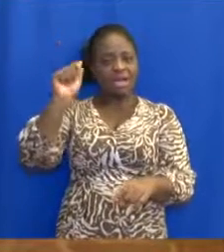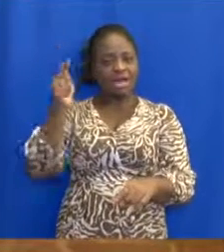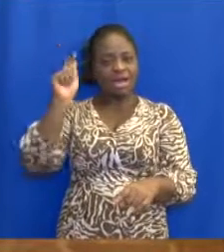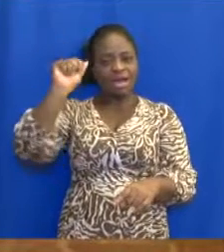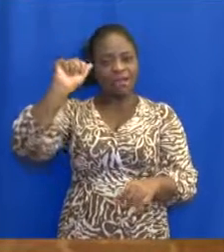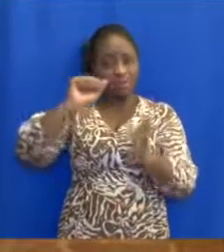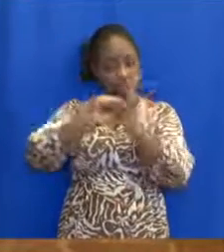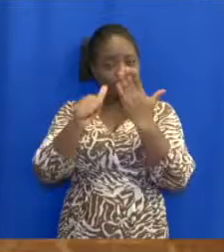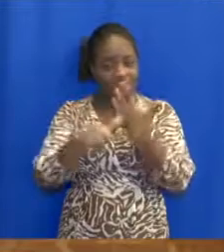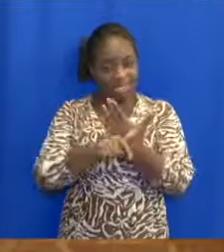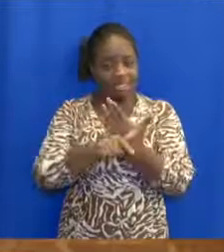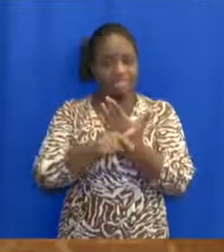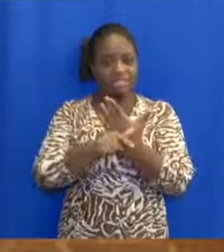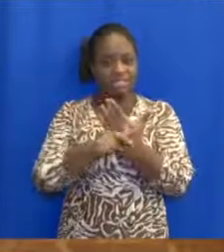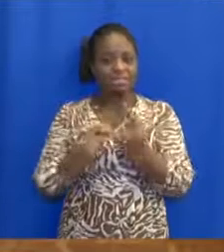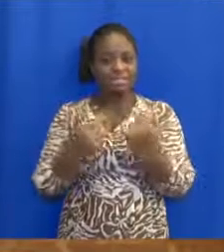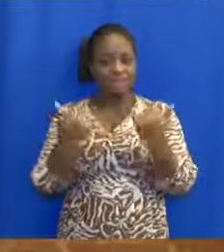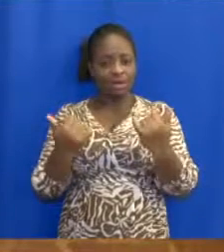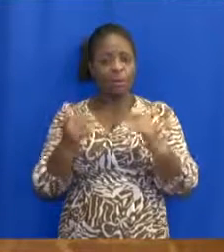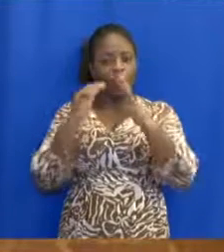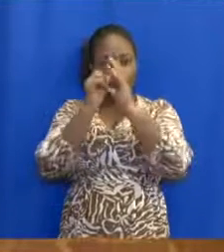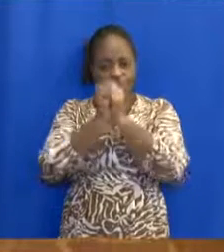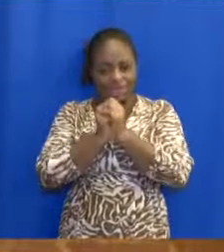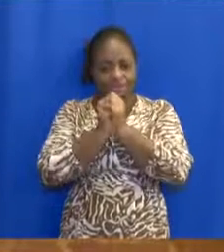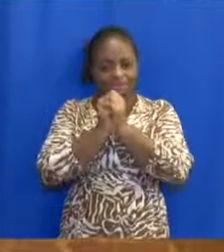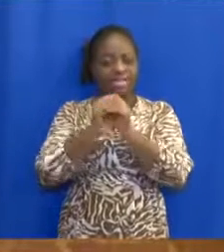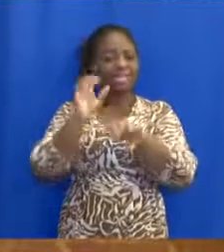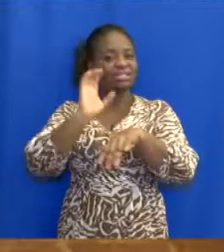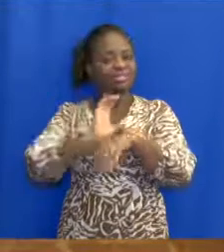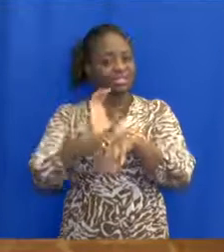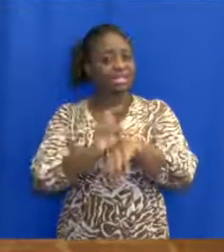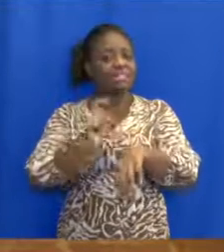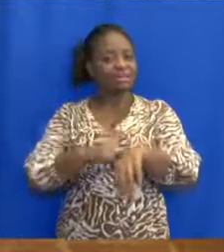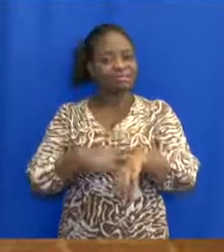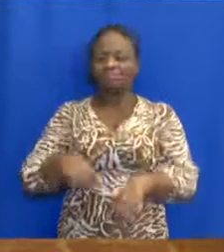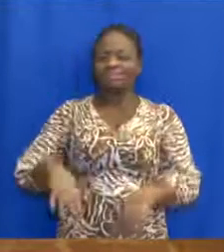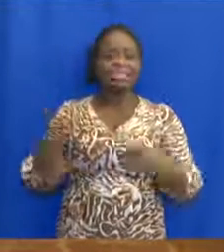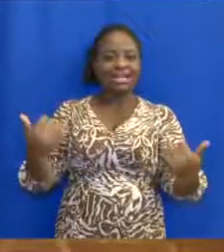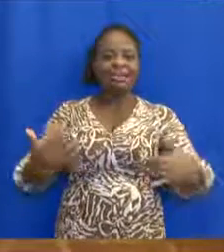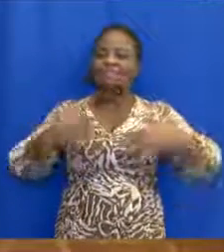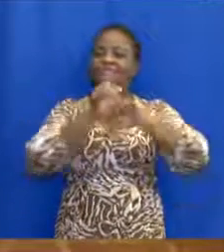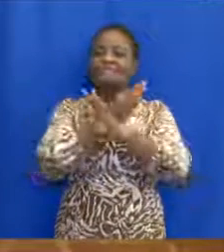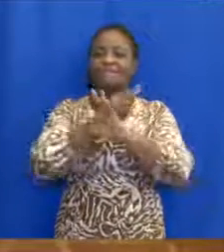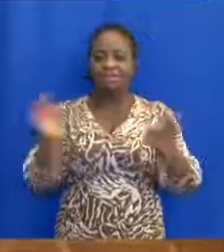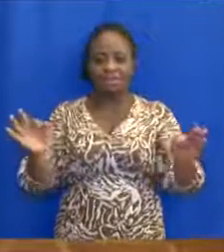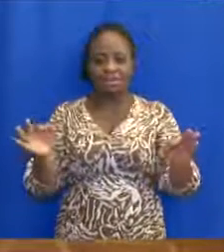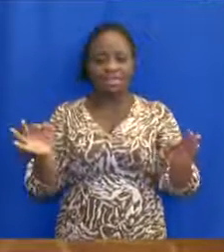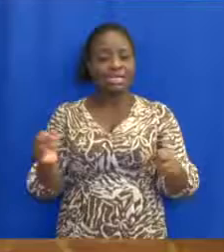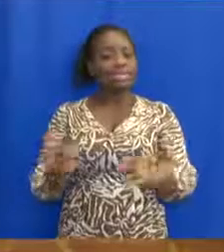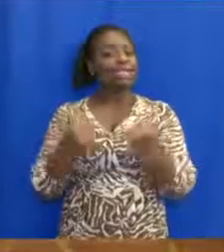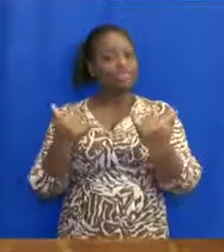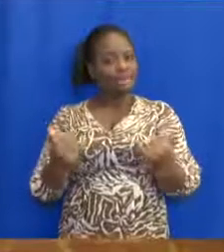the restrictions on the number of congregants worshipping at a time in church will be lifted, with the length of